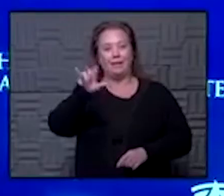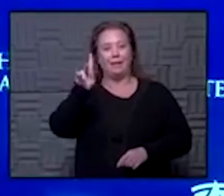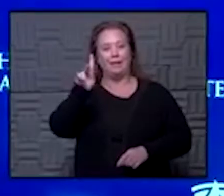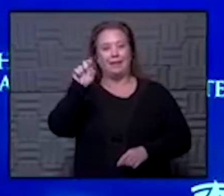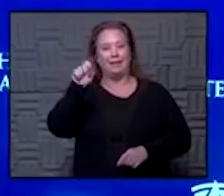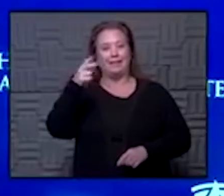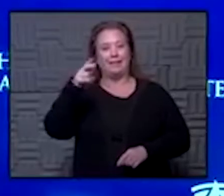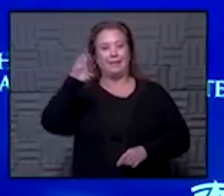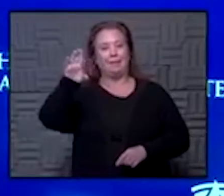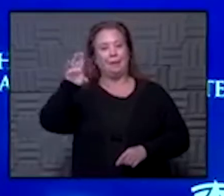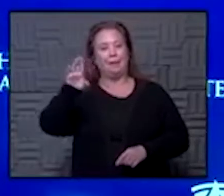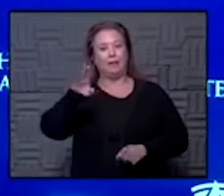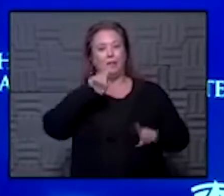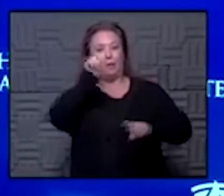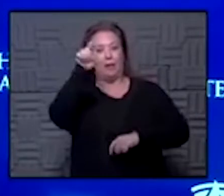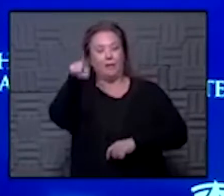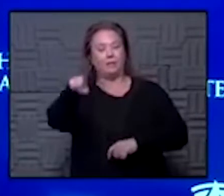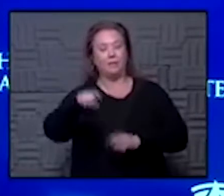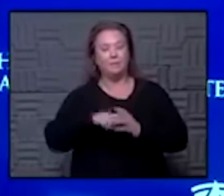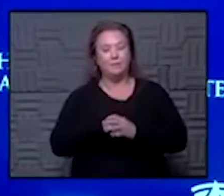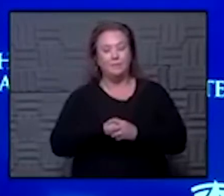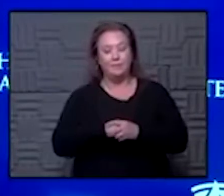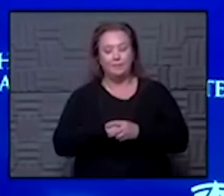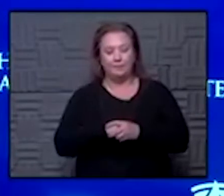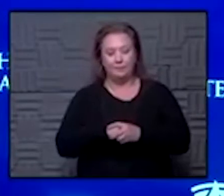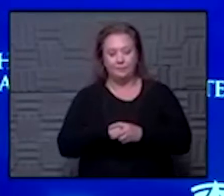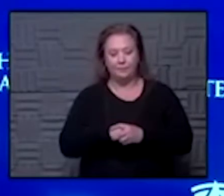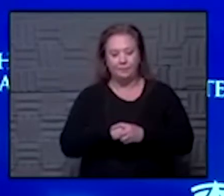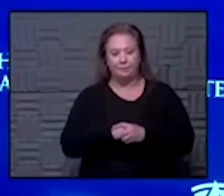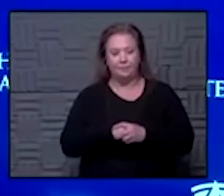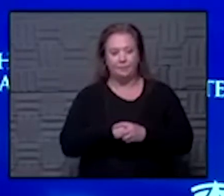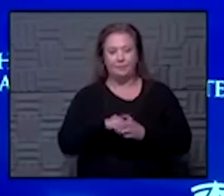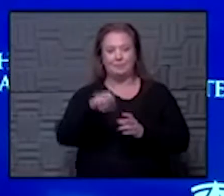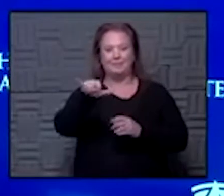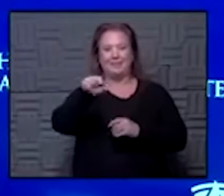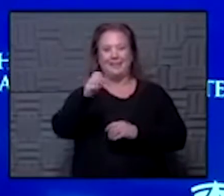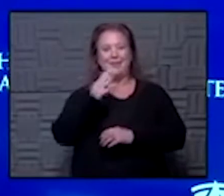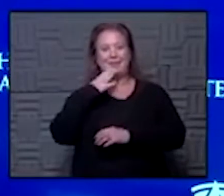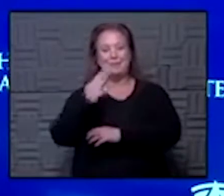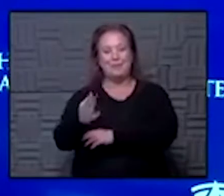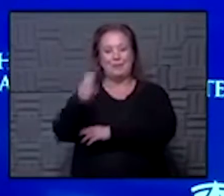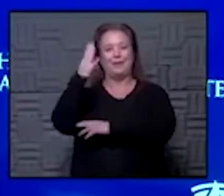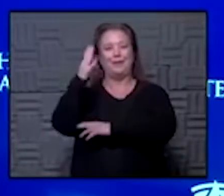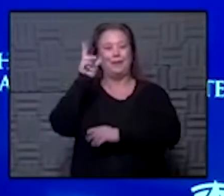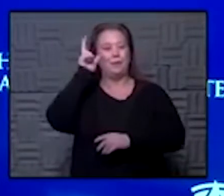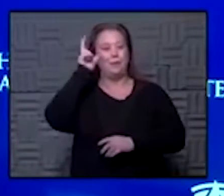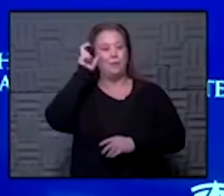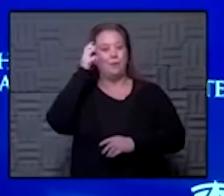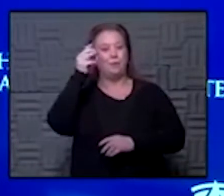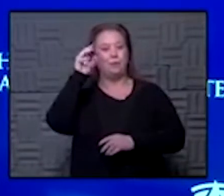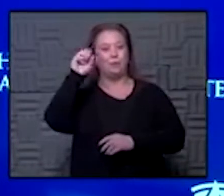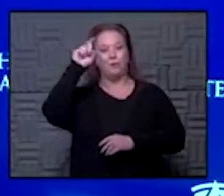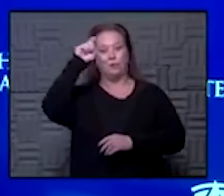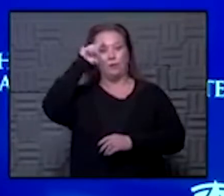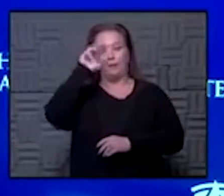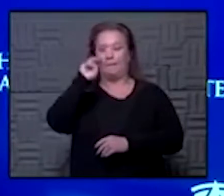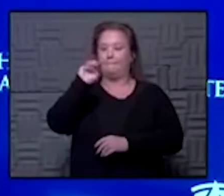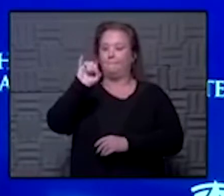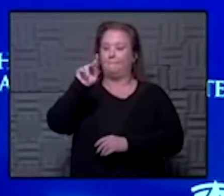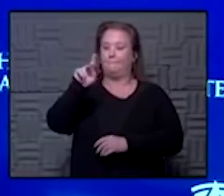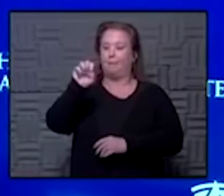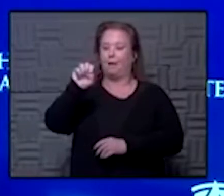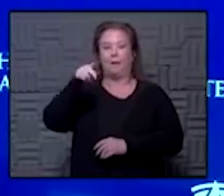told, is on the line. Lindsay, do you have a question for our panel? I do, guys. Good morning. We heard from Missouri Governor Mike Parson yesterday that